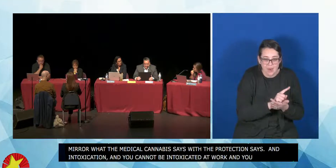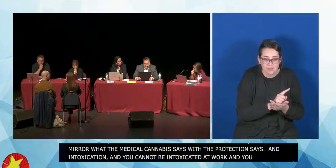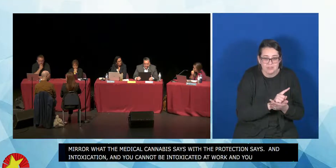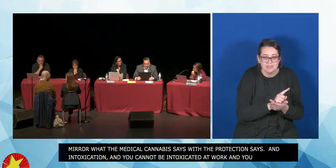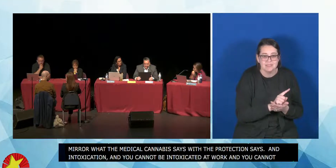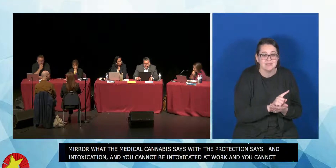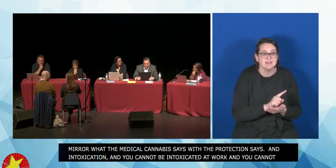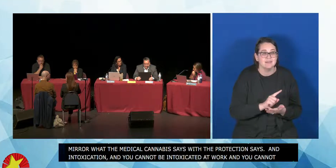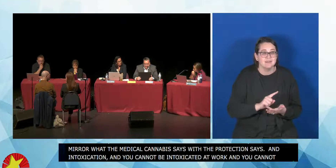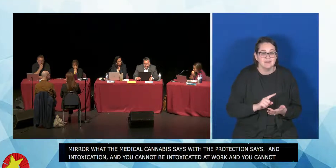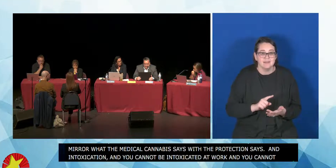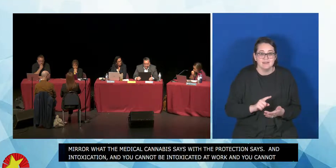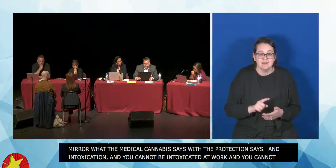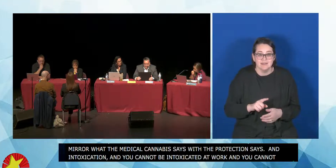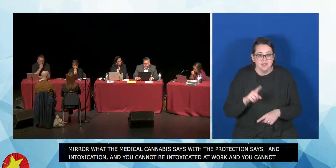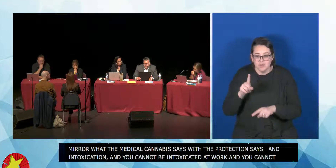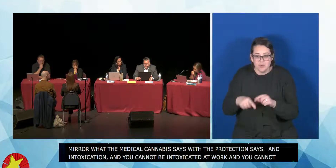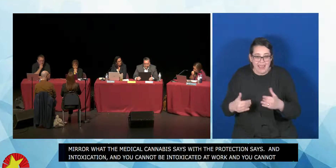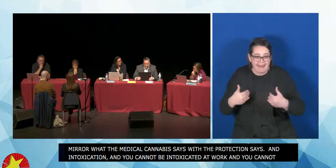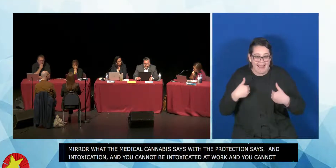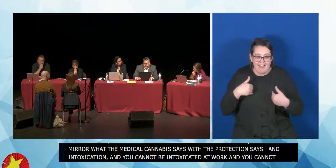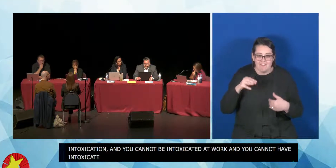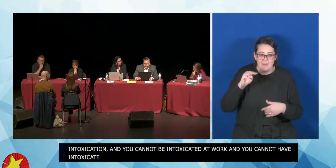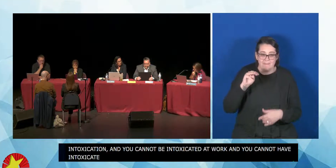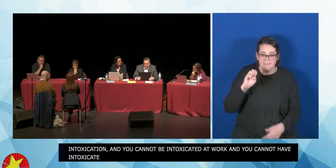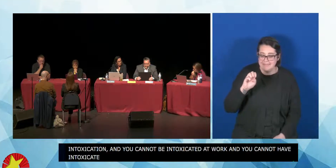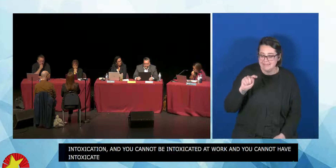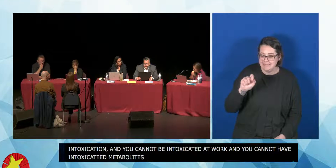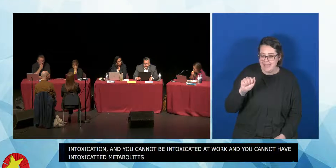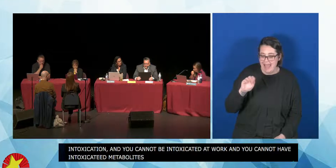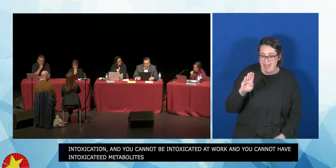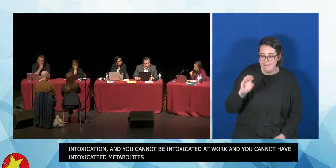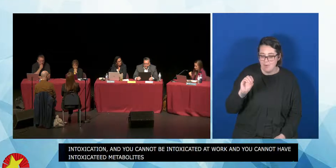on duty. But if there were metabolites found,